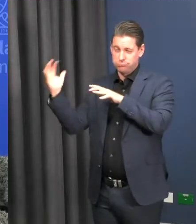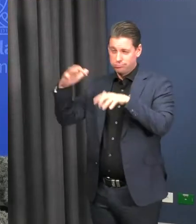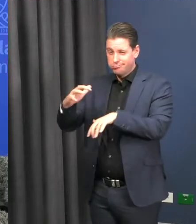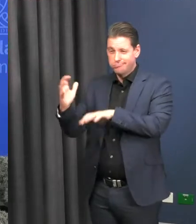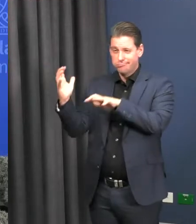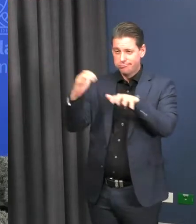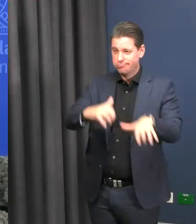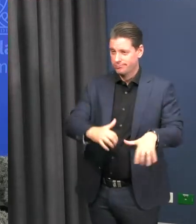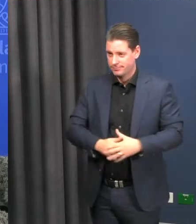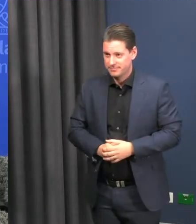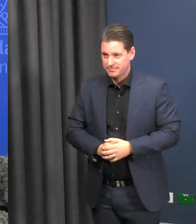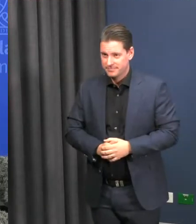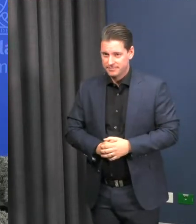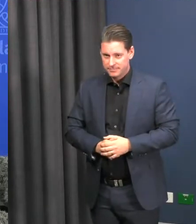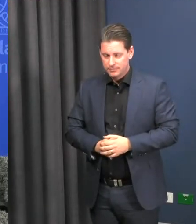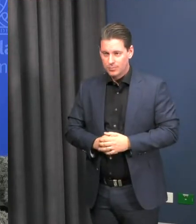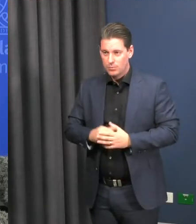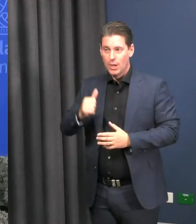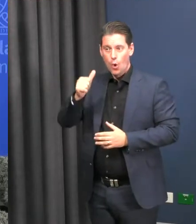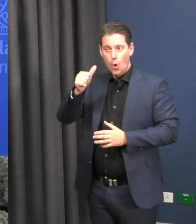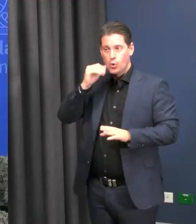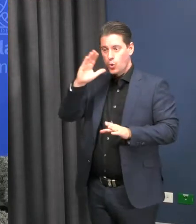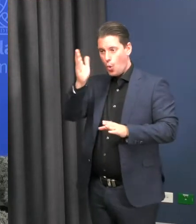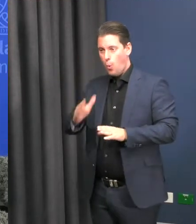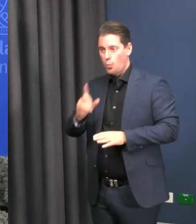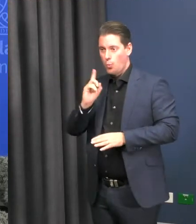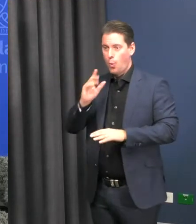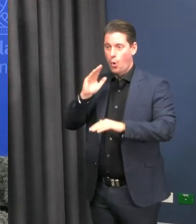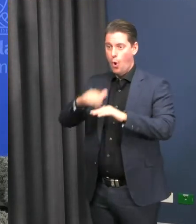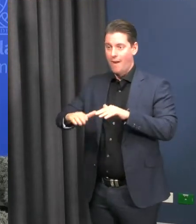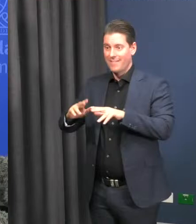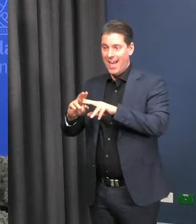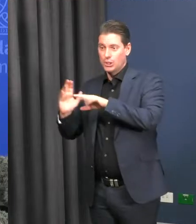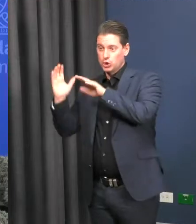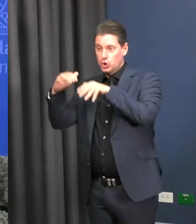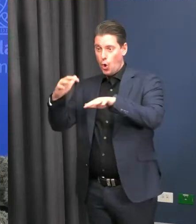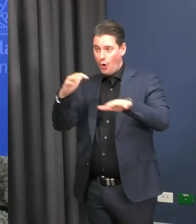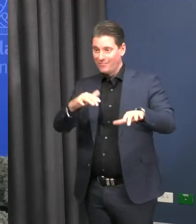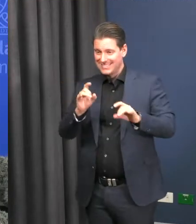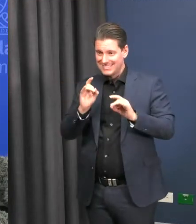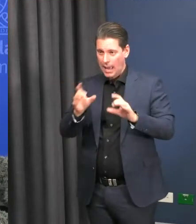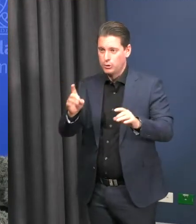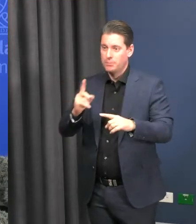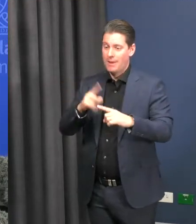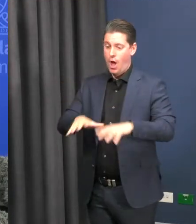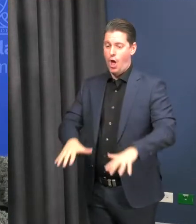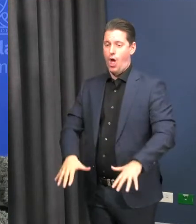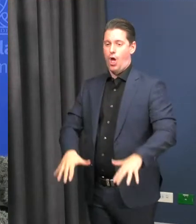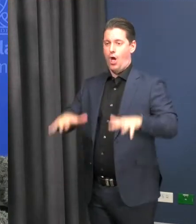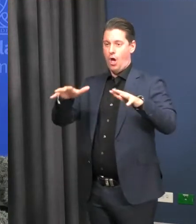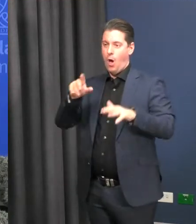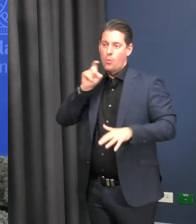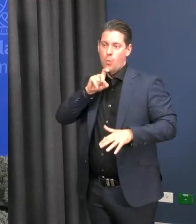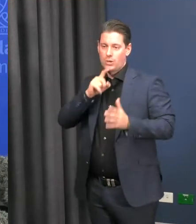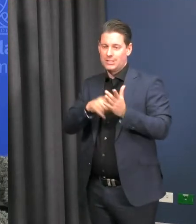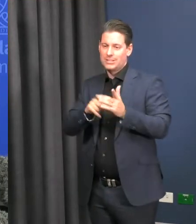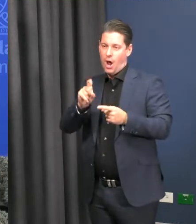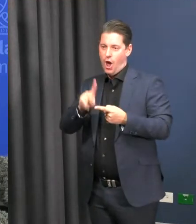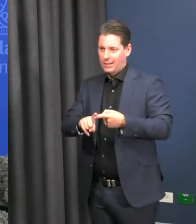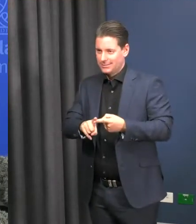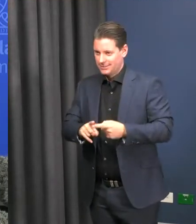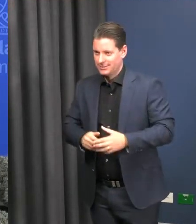coastal hazard warning for damaging surf and abnormally high tides remains in place. Tropical Cyclone